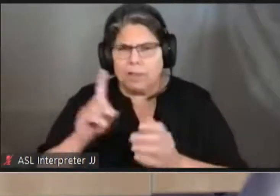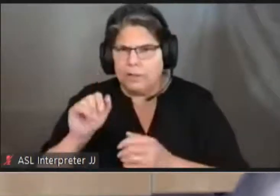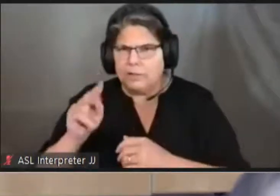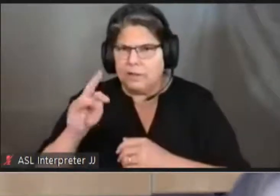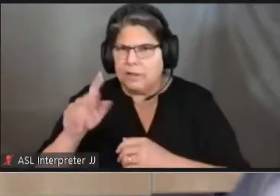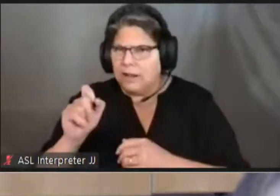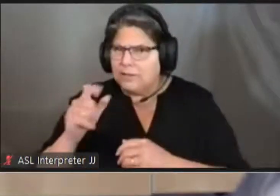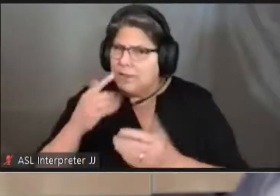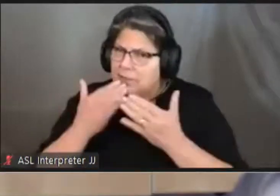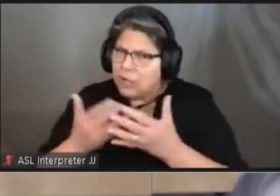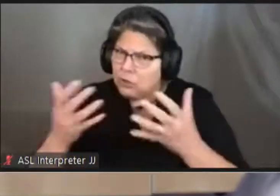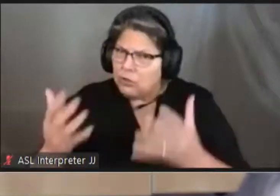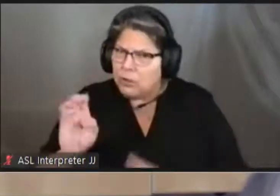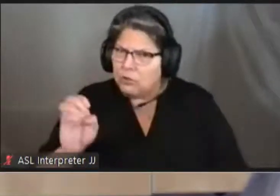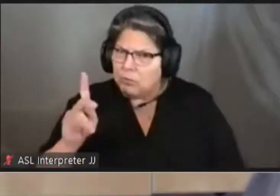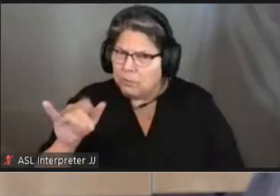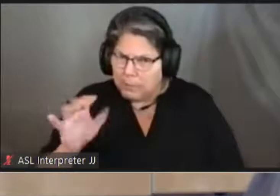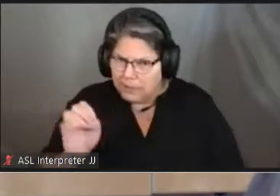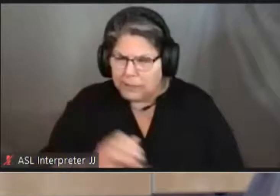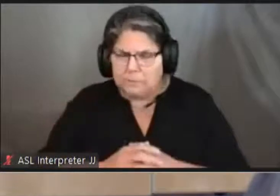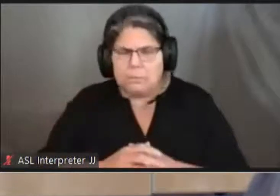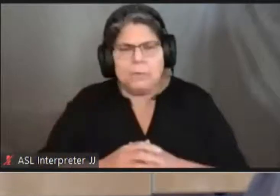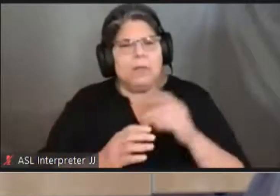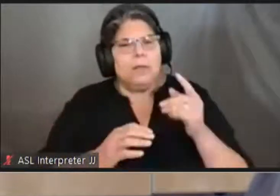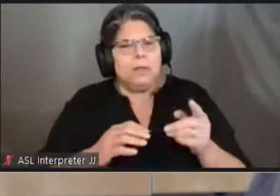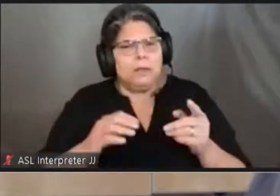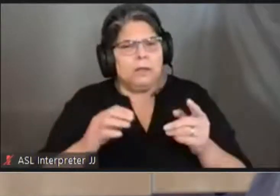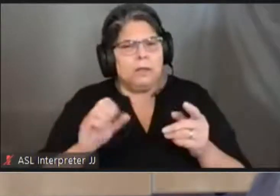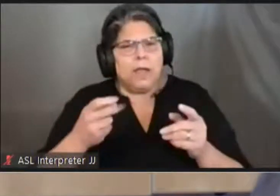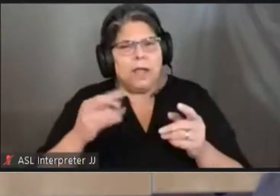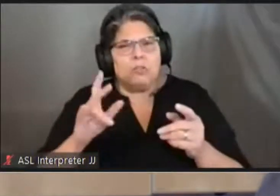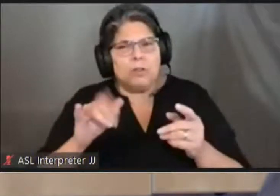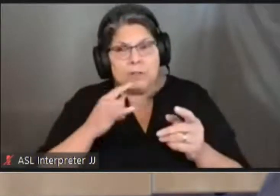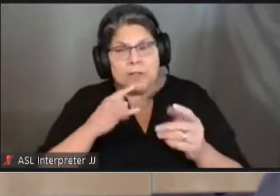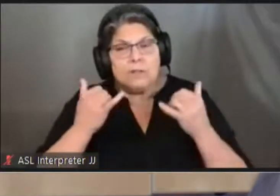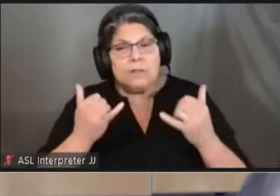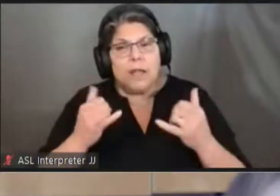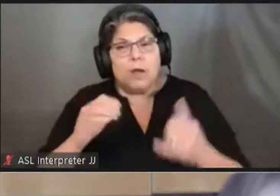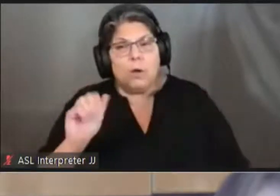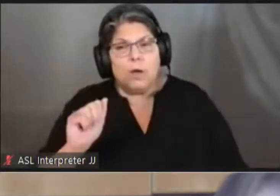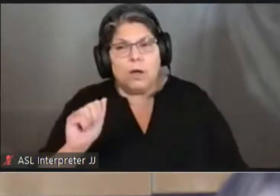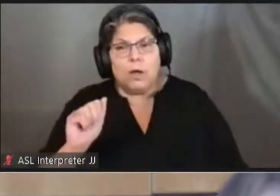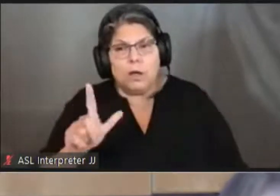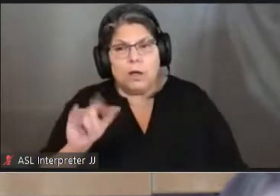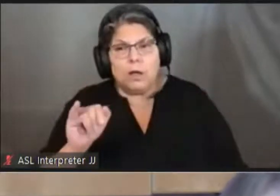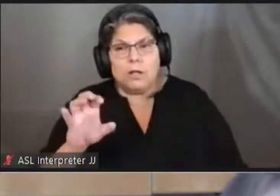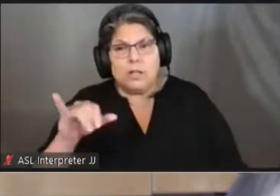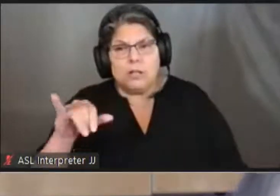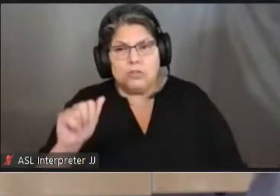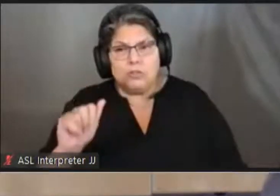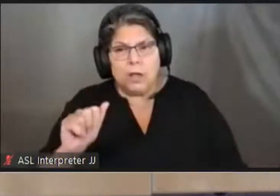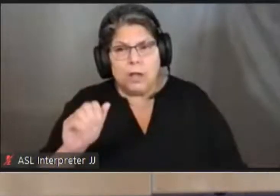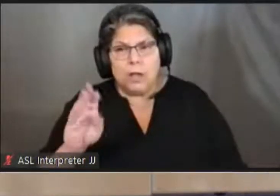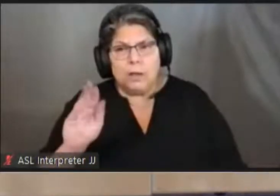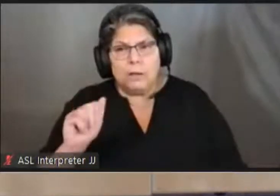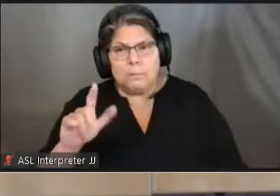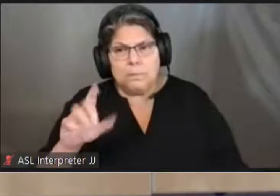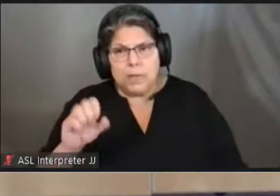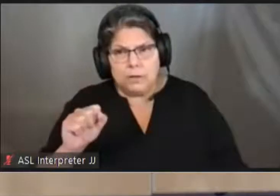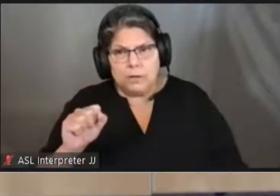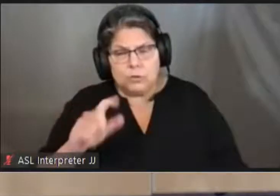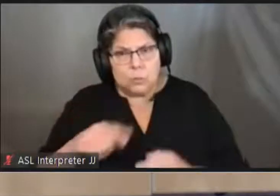Becky, for that. Now we're going to move on to Alicia Bales. Alicia, whenever you're ready, you can